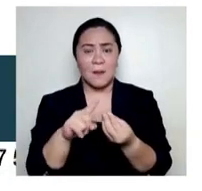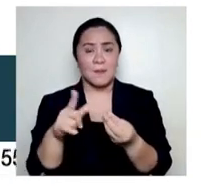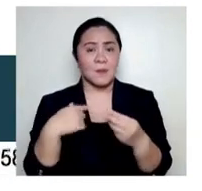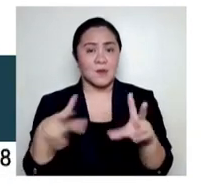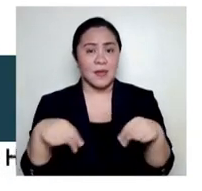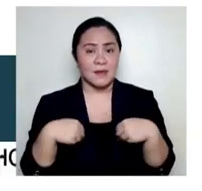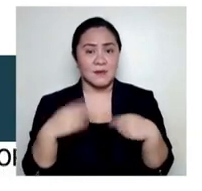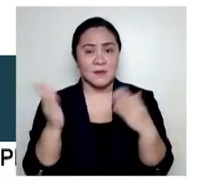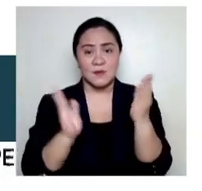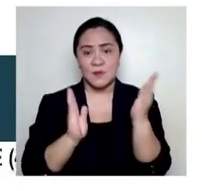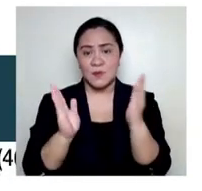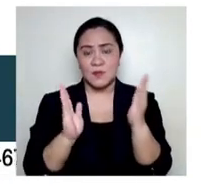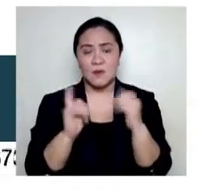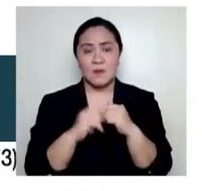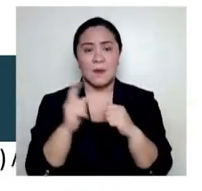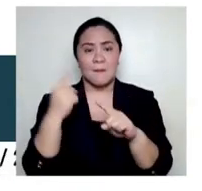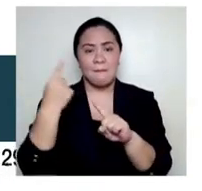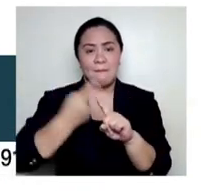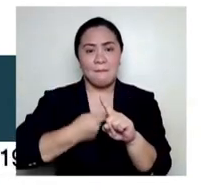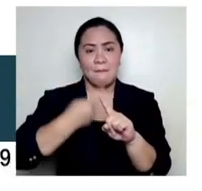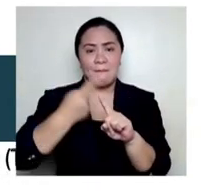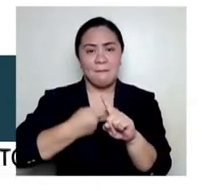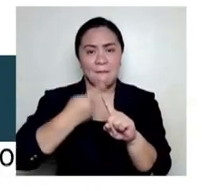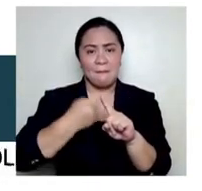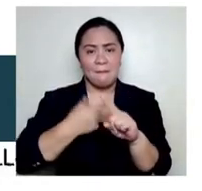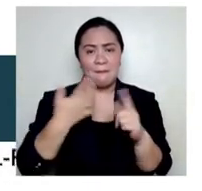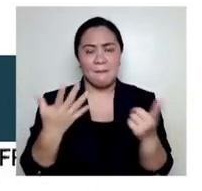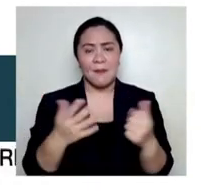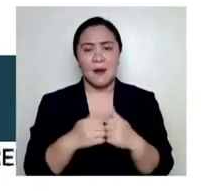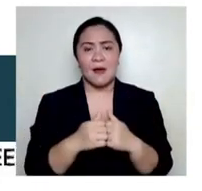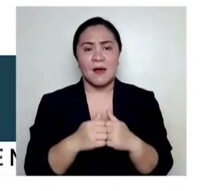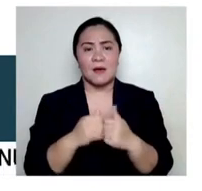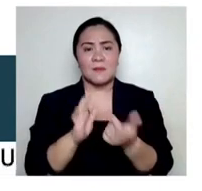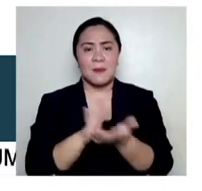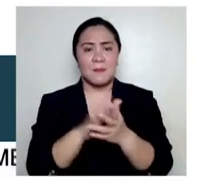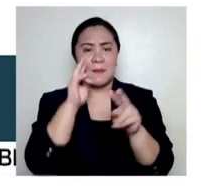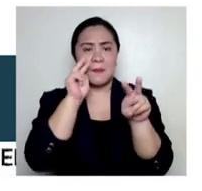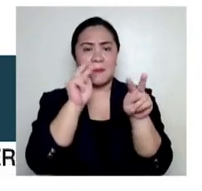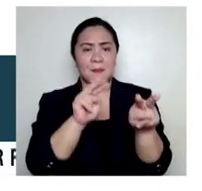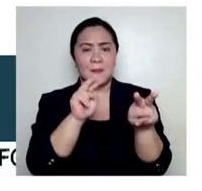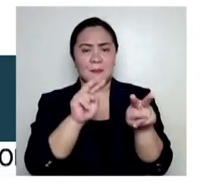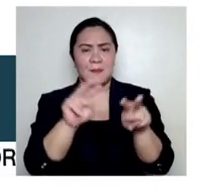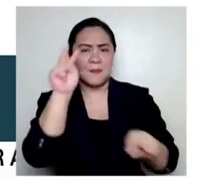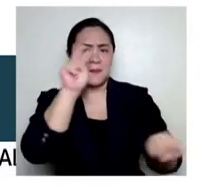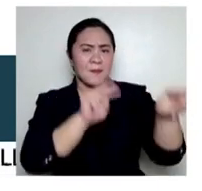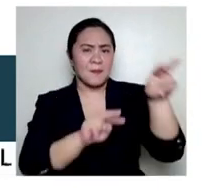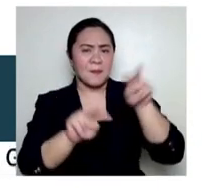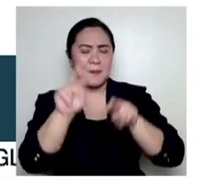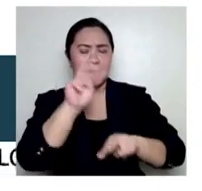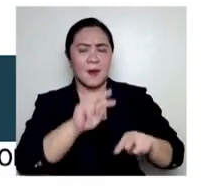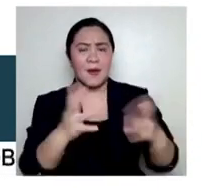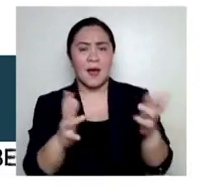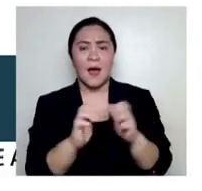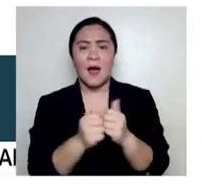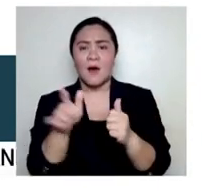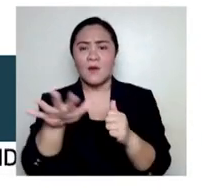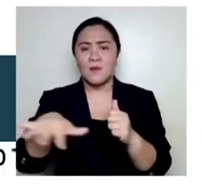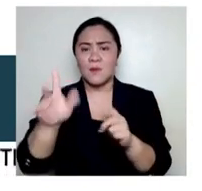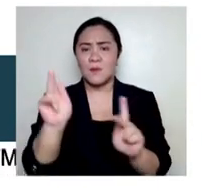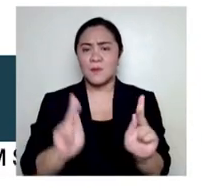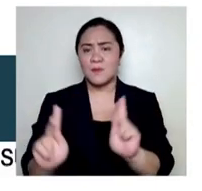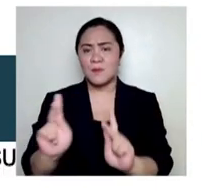of for months and months of health officials monitoring, surveilling how the public has been adhering